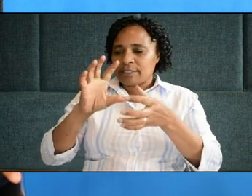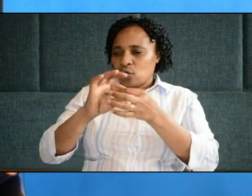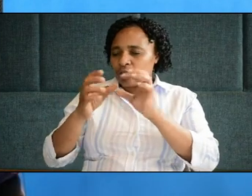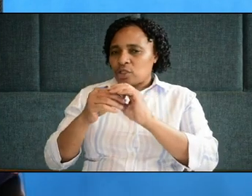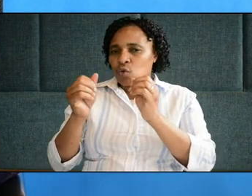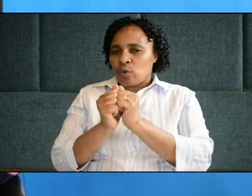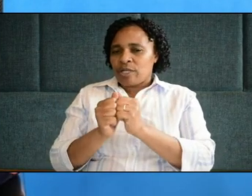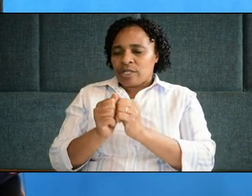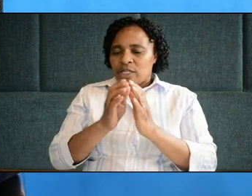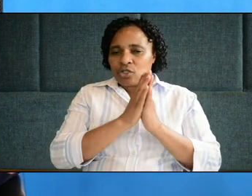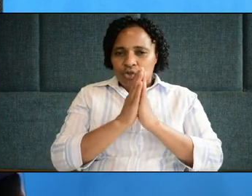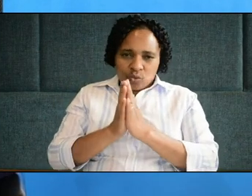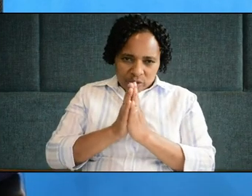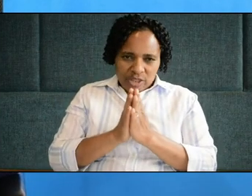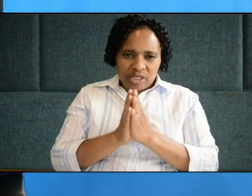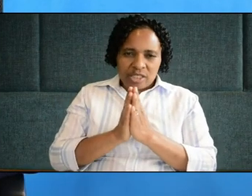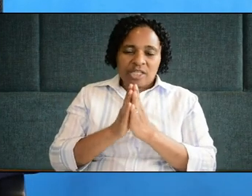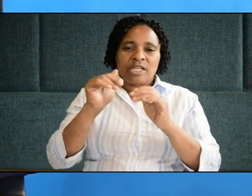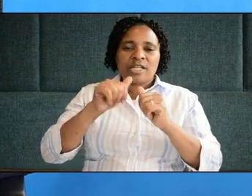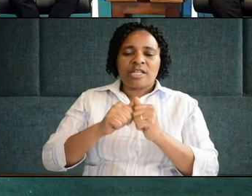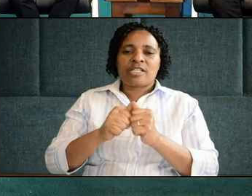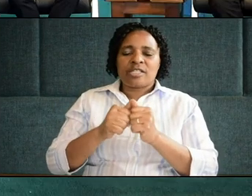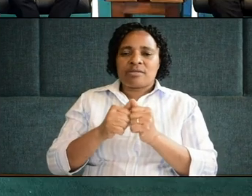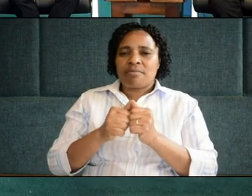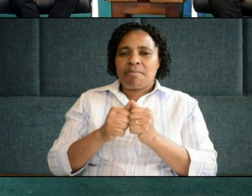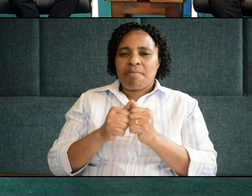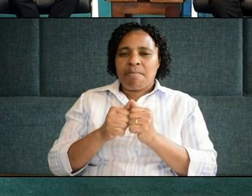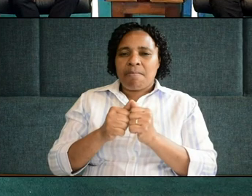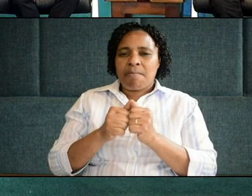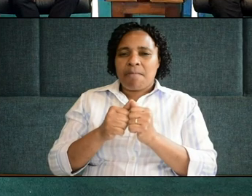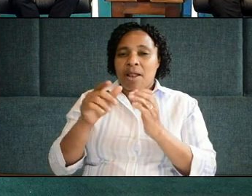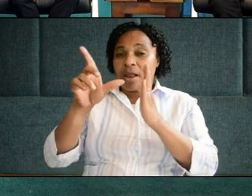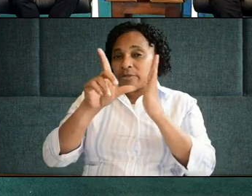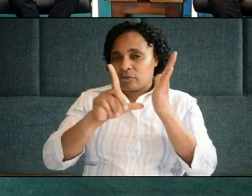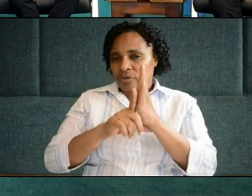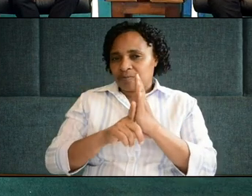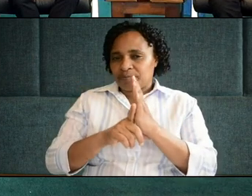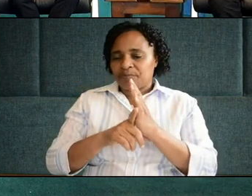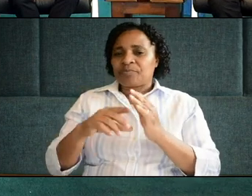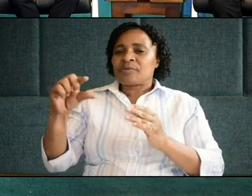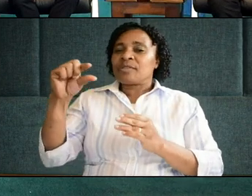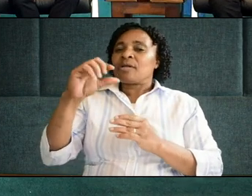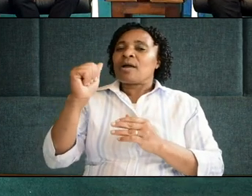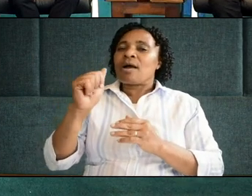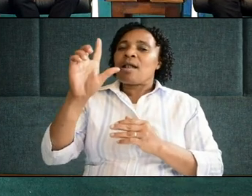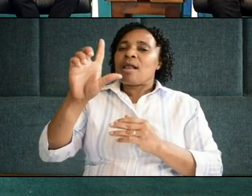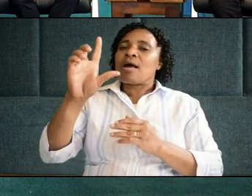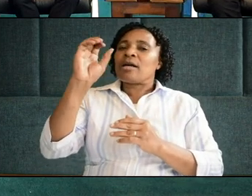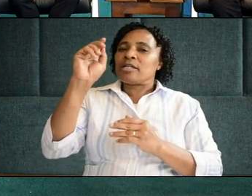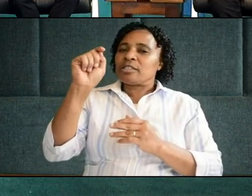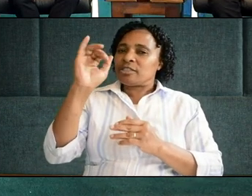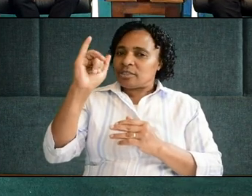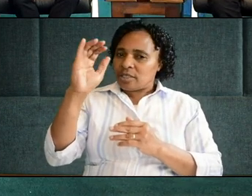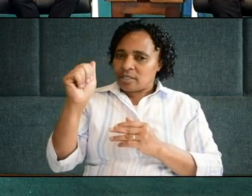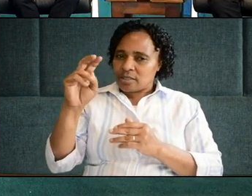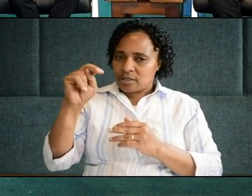story in this precept? Colossians 5:24